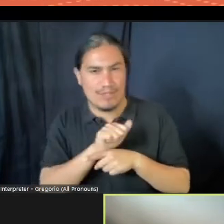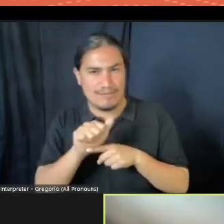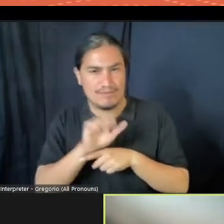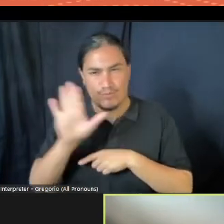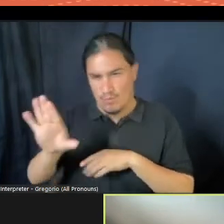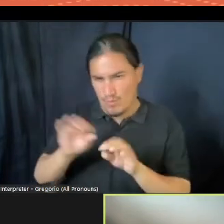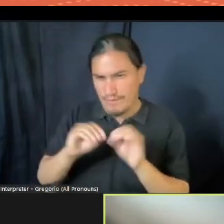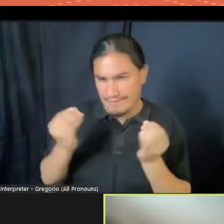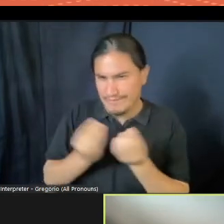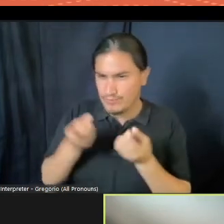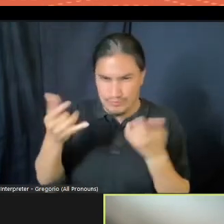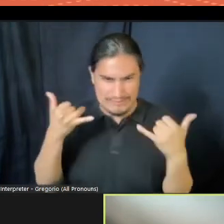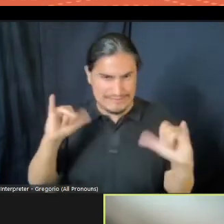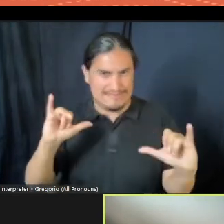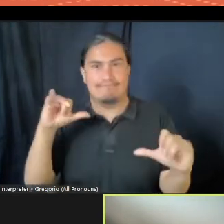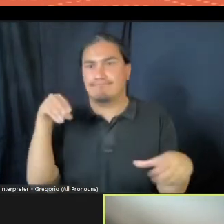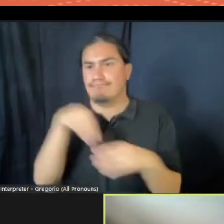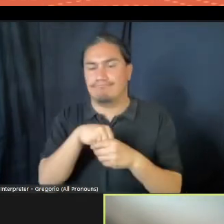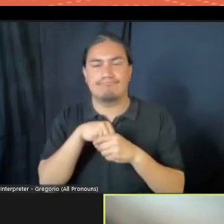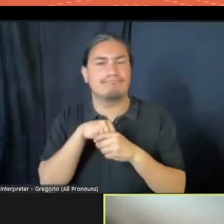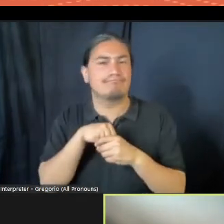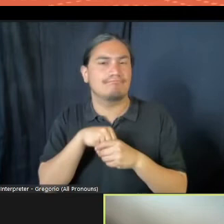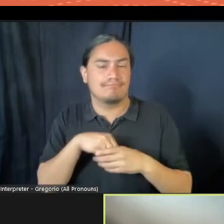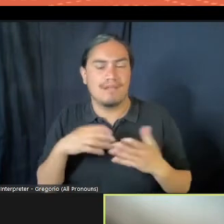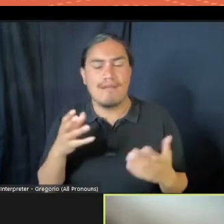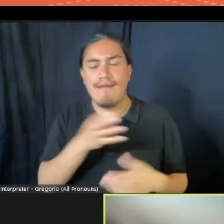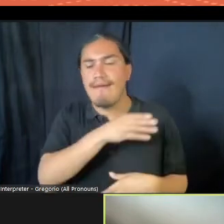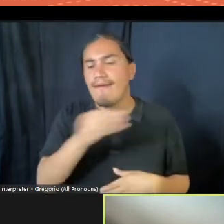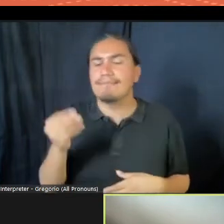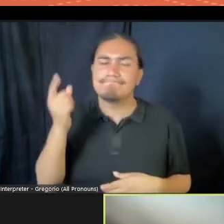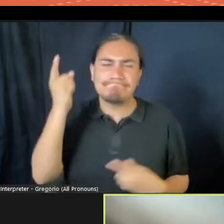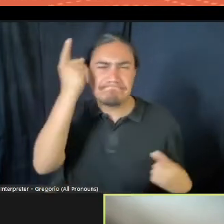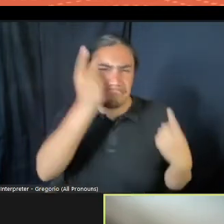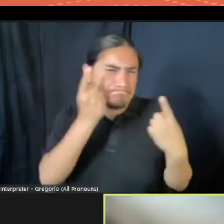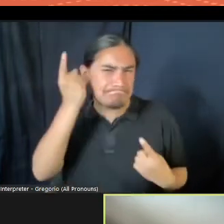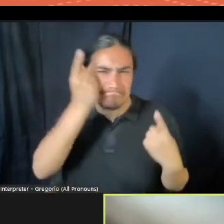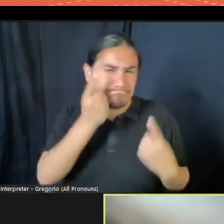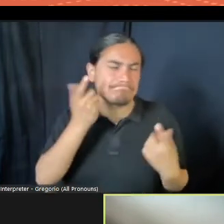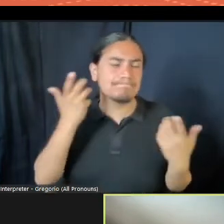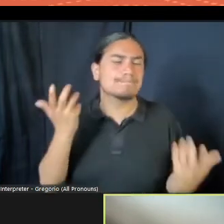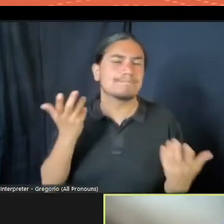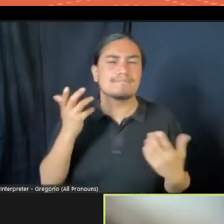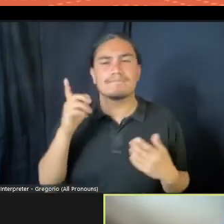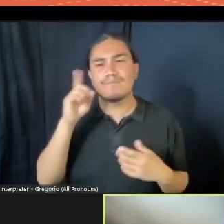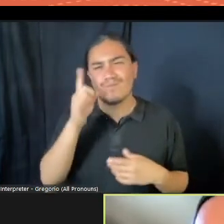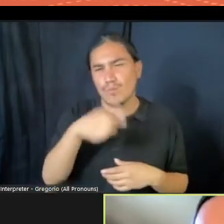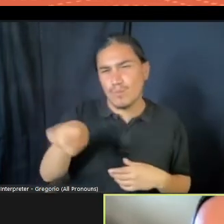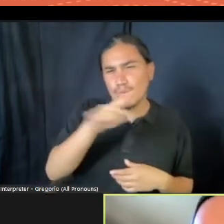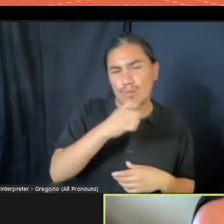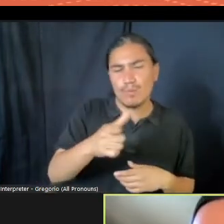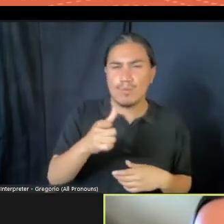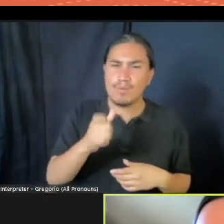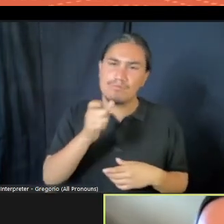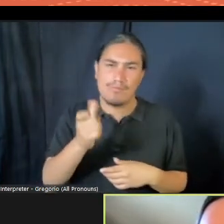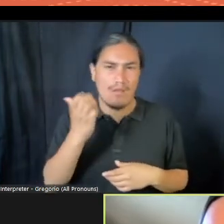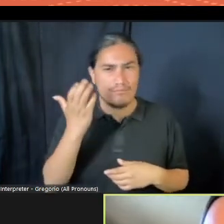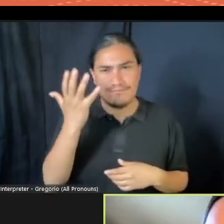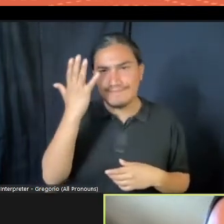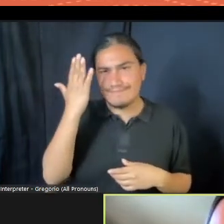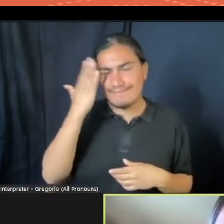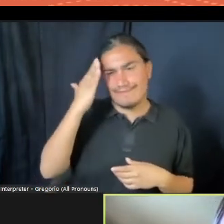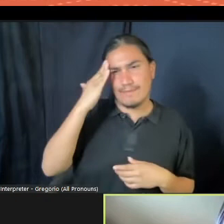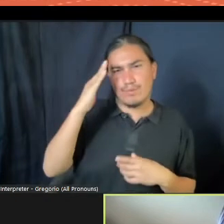you are still very much a part of. And I wonder if for those who may not be as familiar